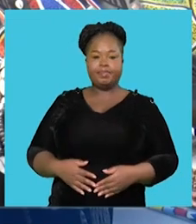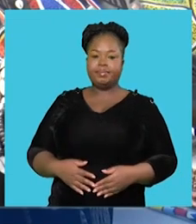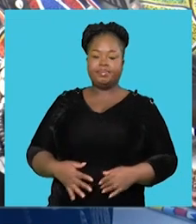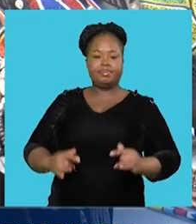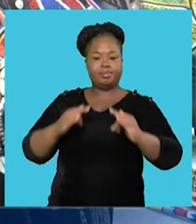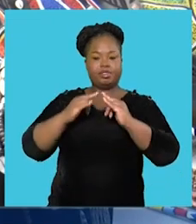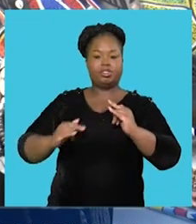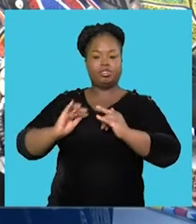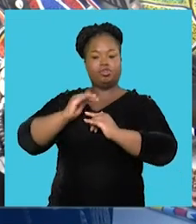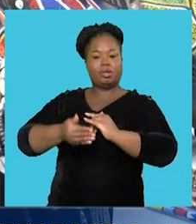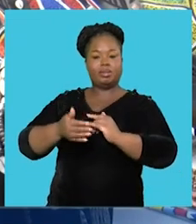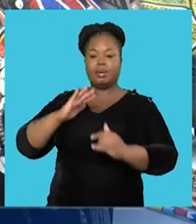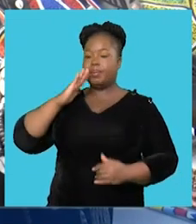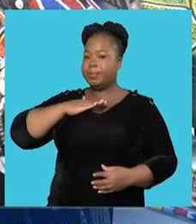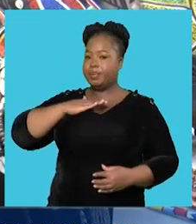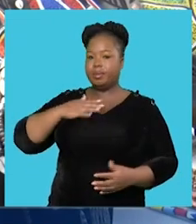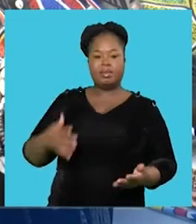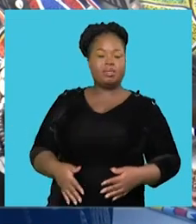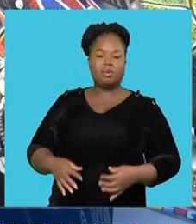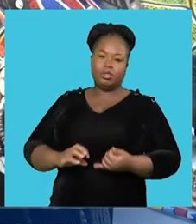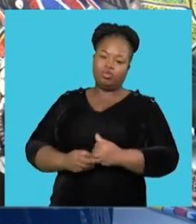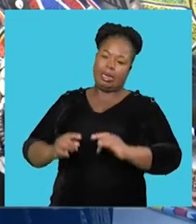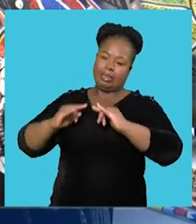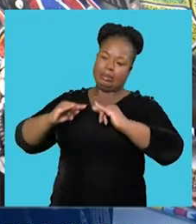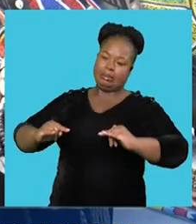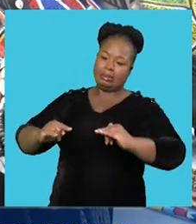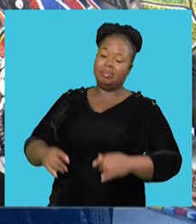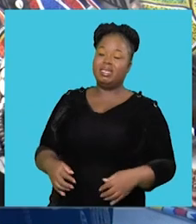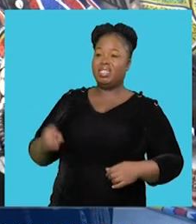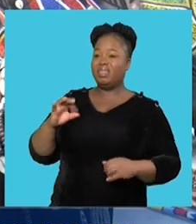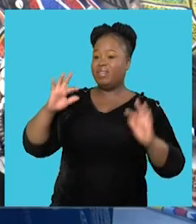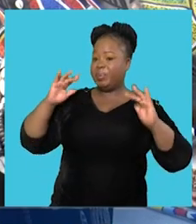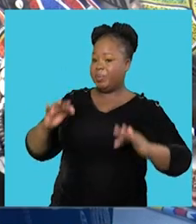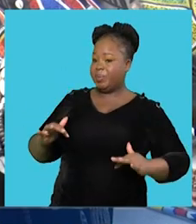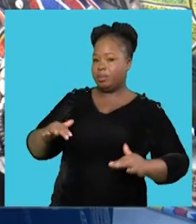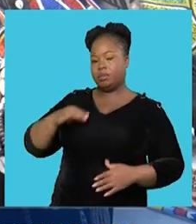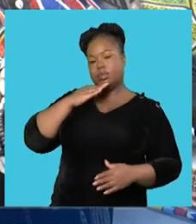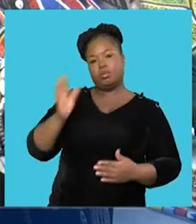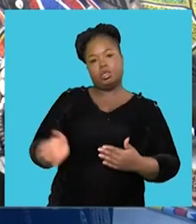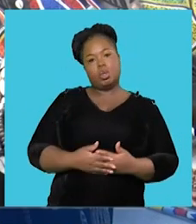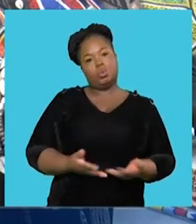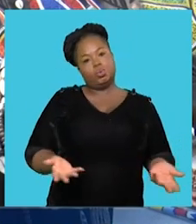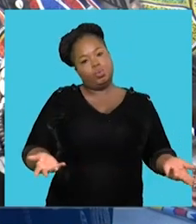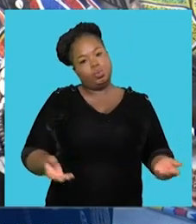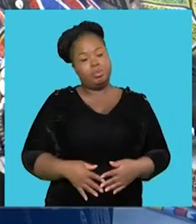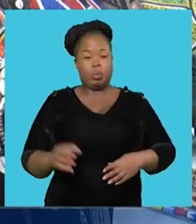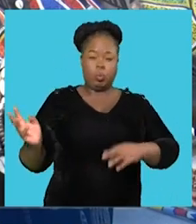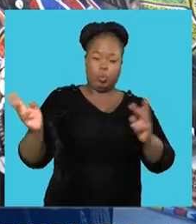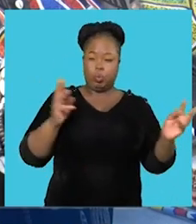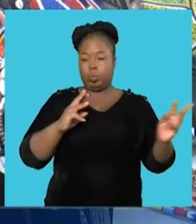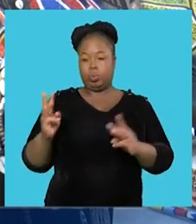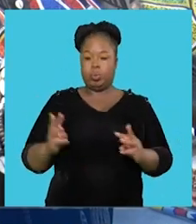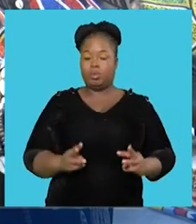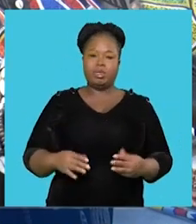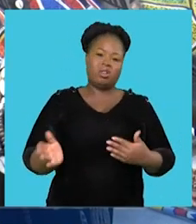shelters, so si azama na matende, meaning when there's rain asivuli, weangtola, magno moa ya kakulu